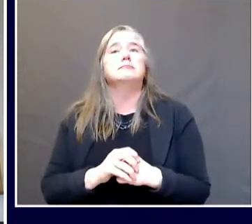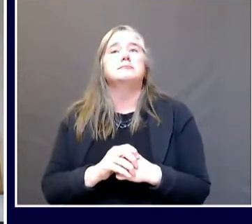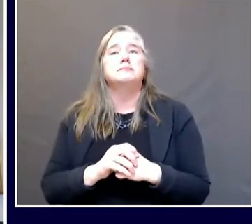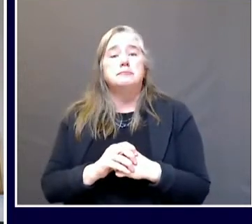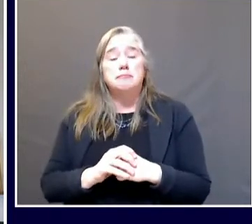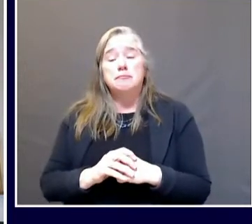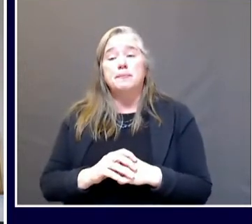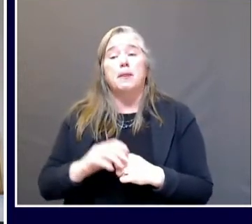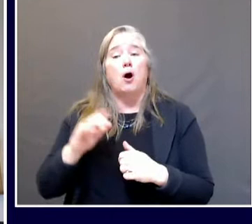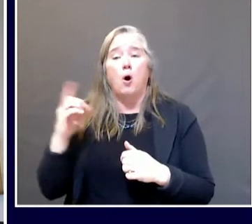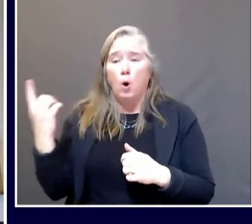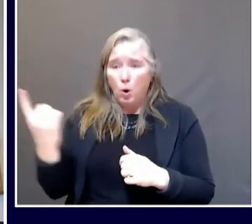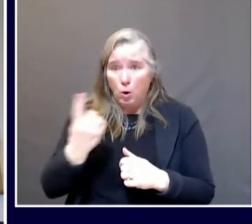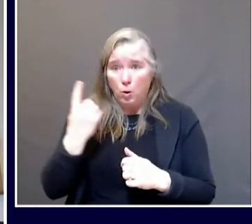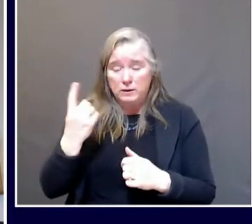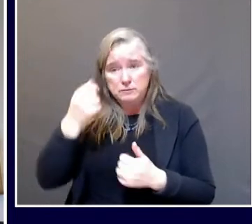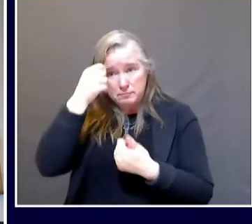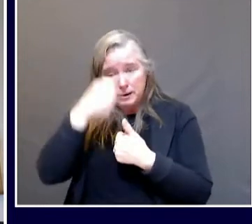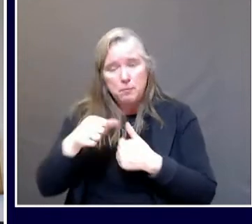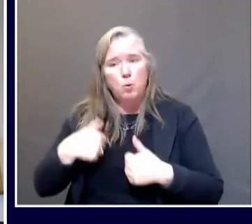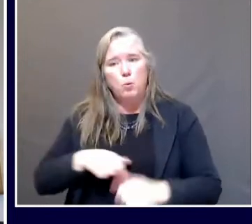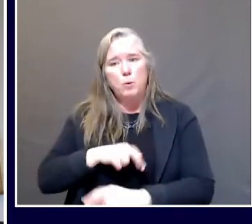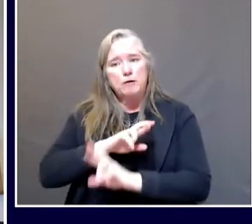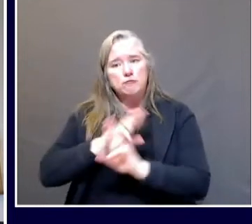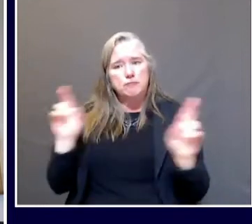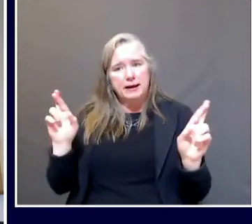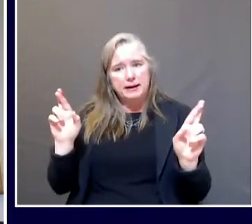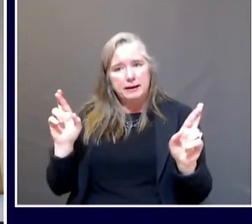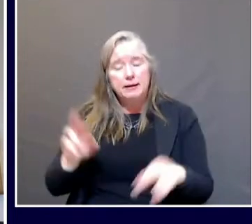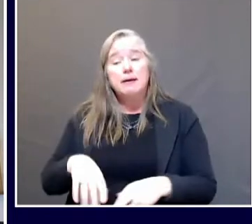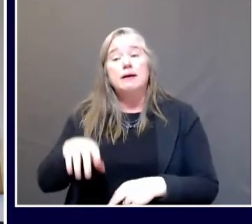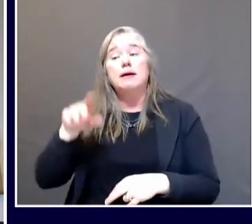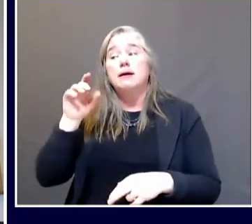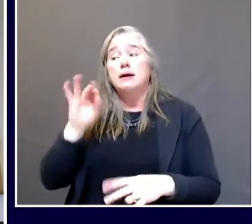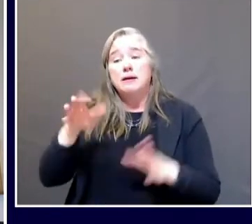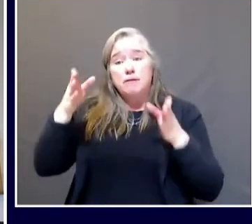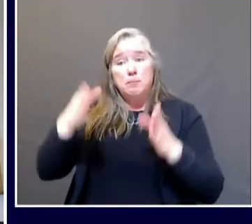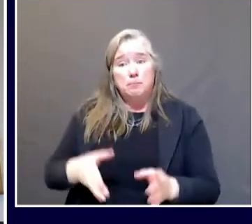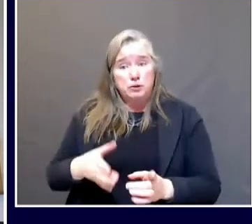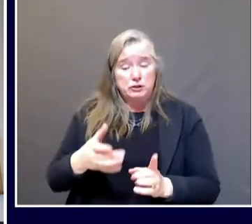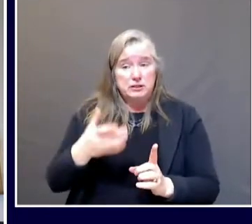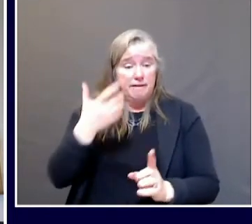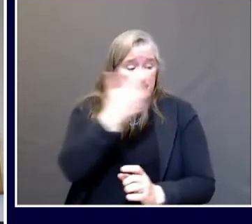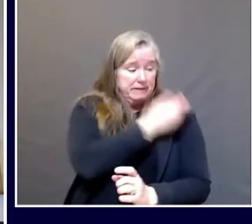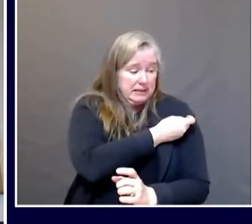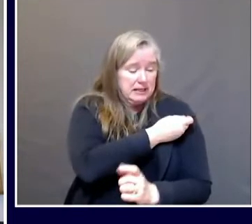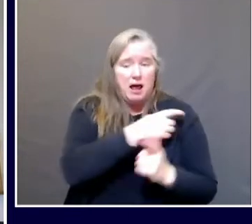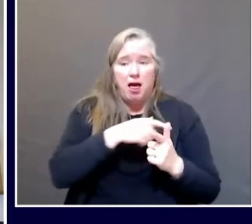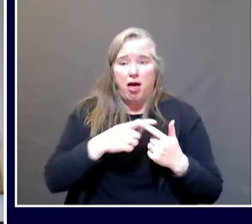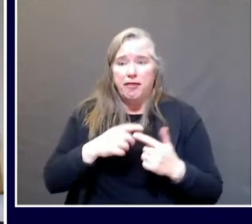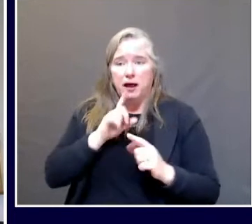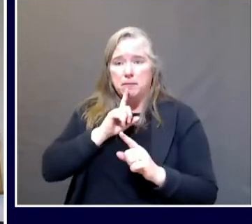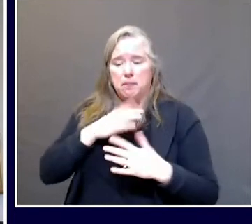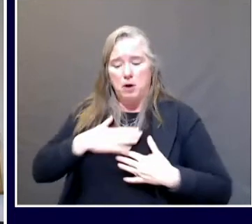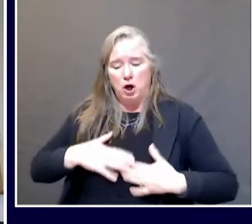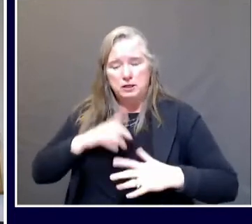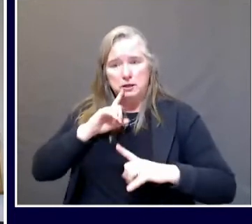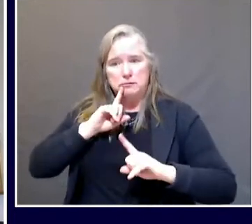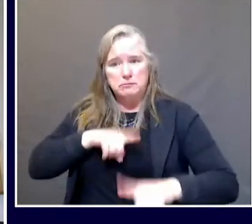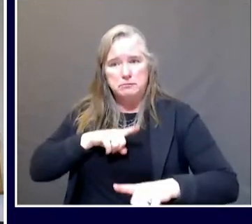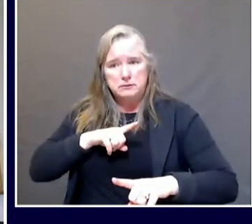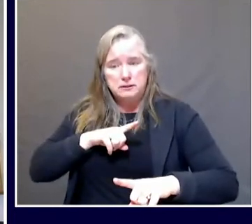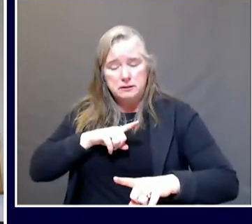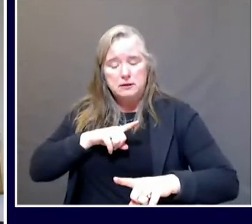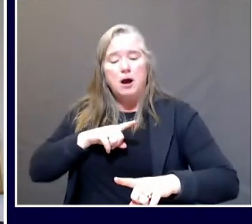is if there is any sort of reaction after a vaccine, of course, first and foremost, make sure that the person is